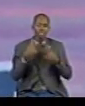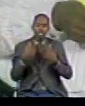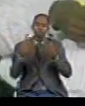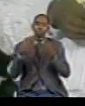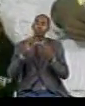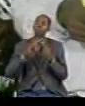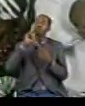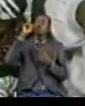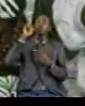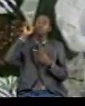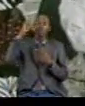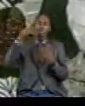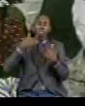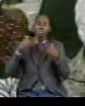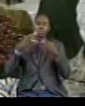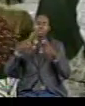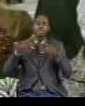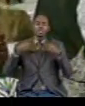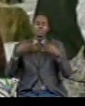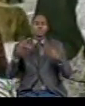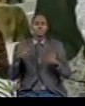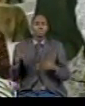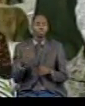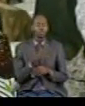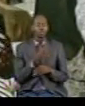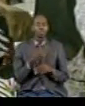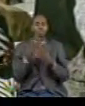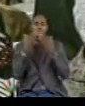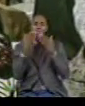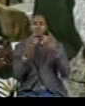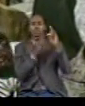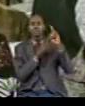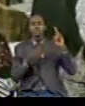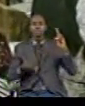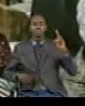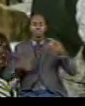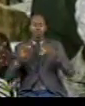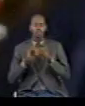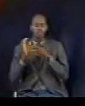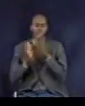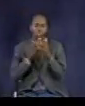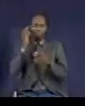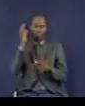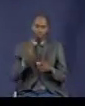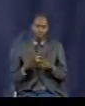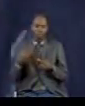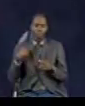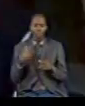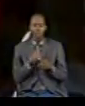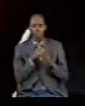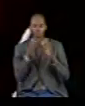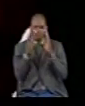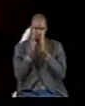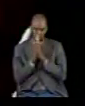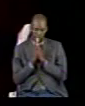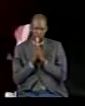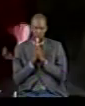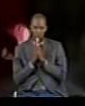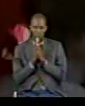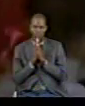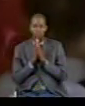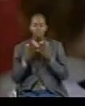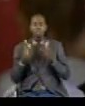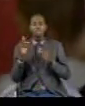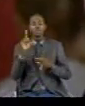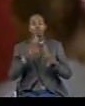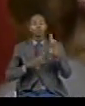them. Thank you, Lord. In Jesus' name we pray. Let the people of God